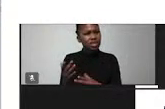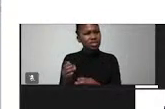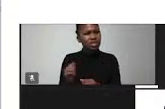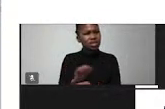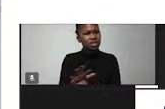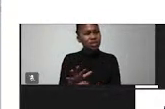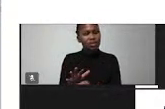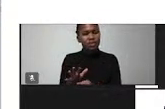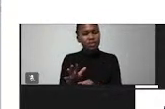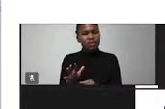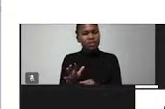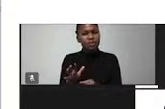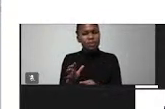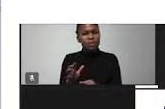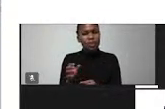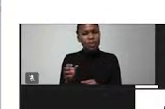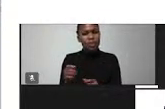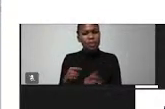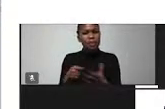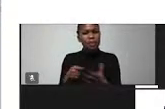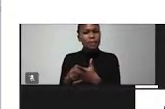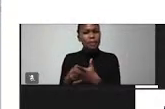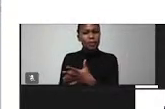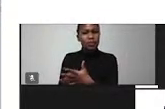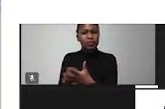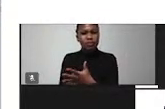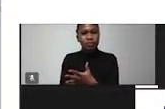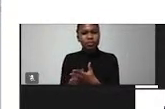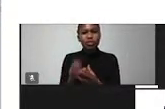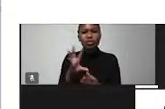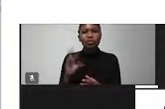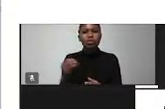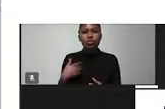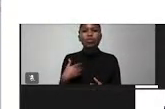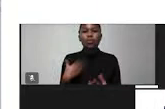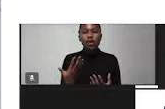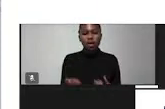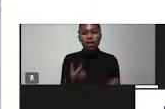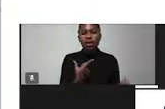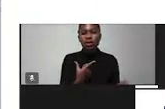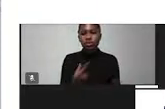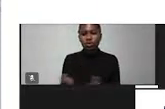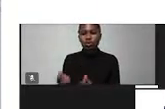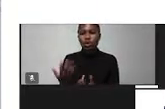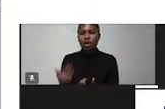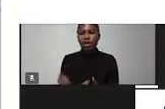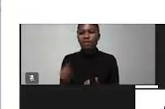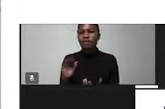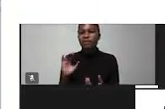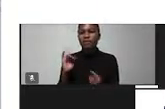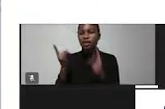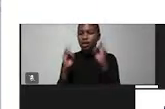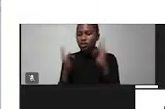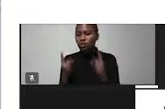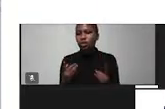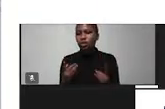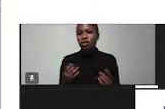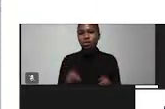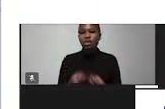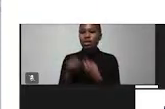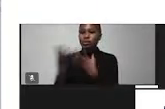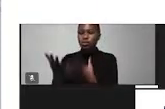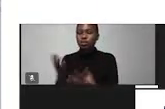and active export and investor base. So we do have networks, we have export councils in